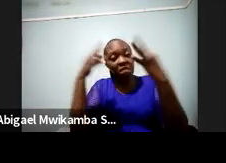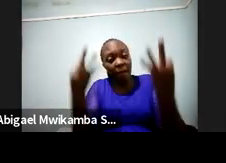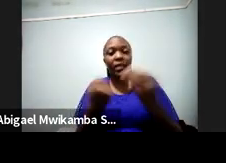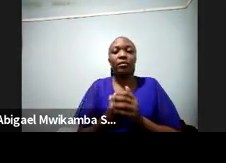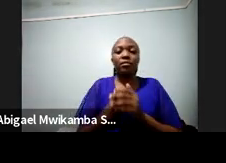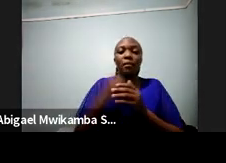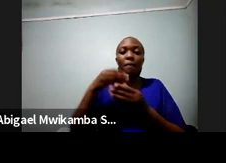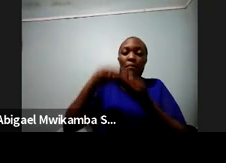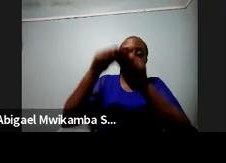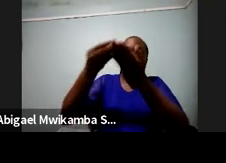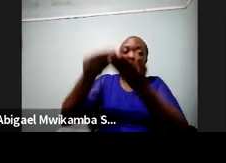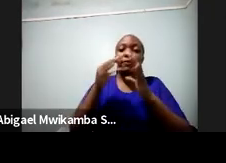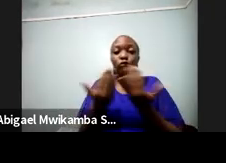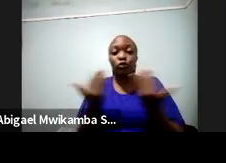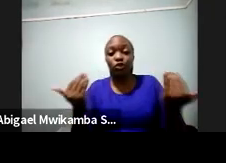they may have also